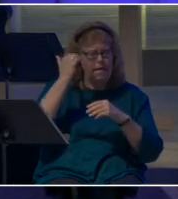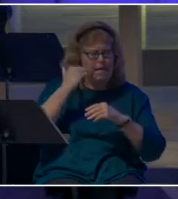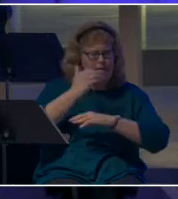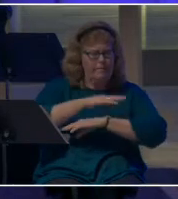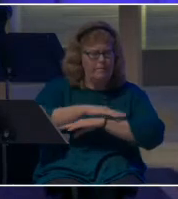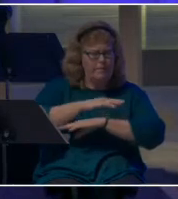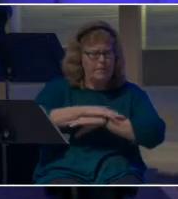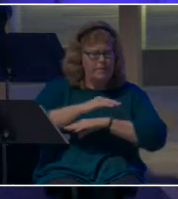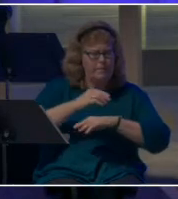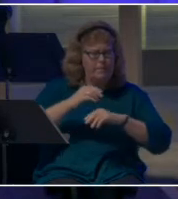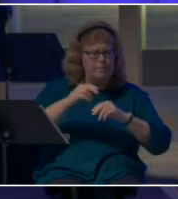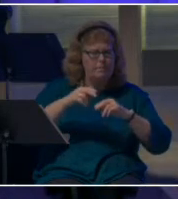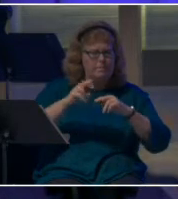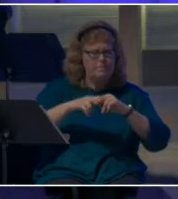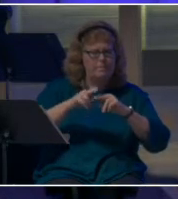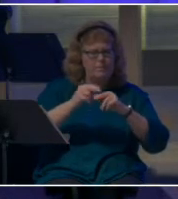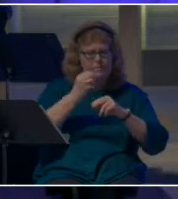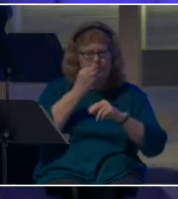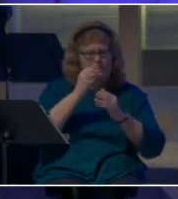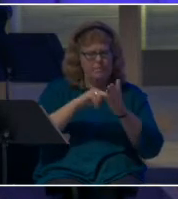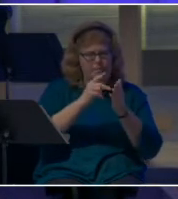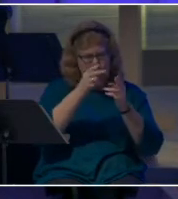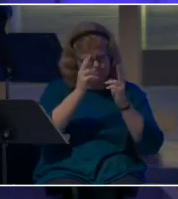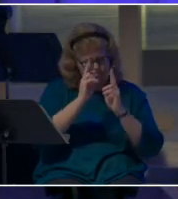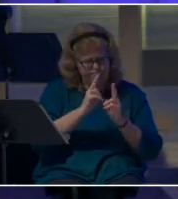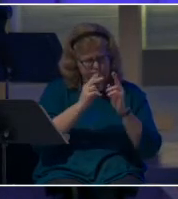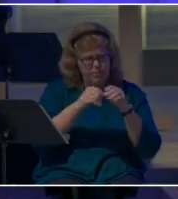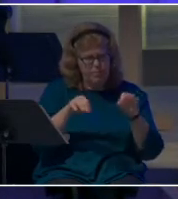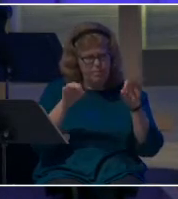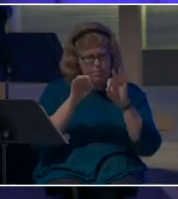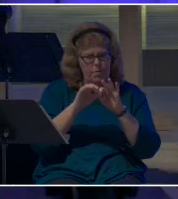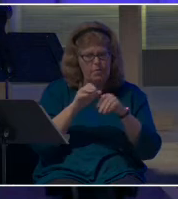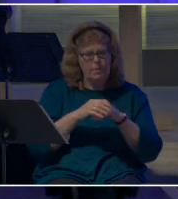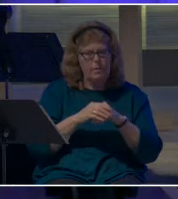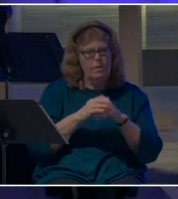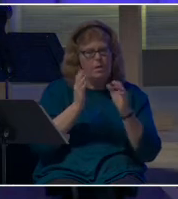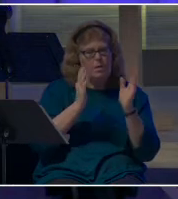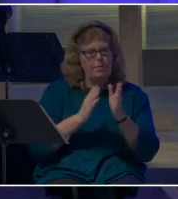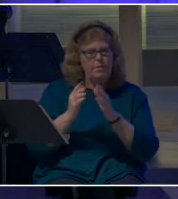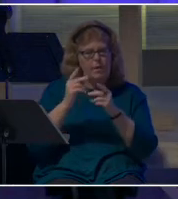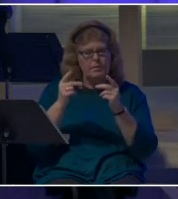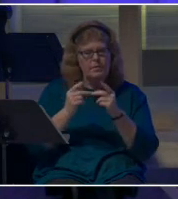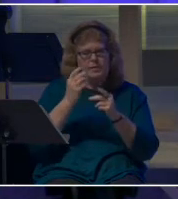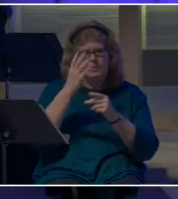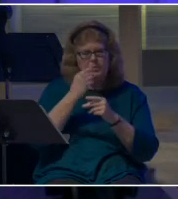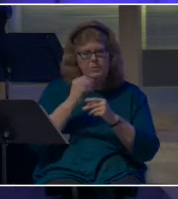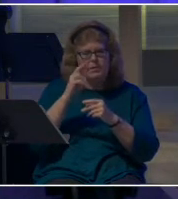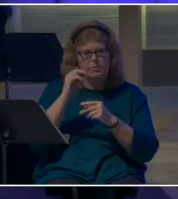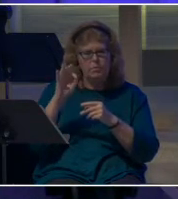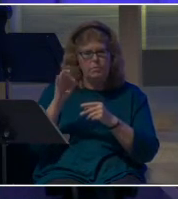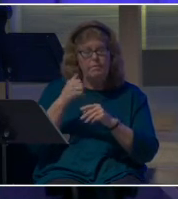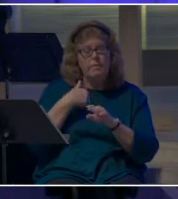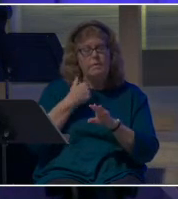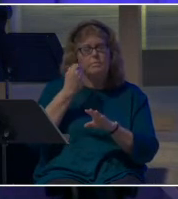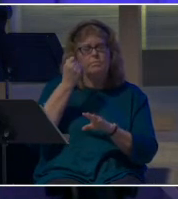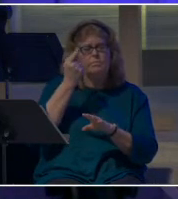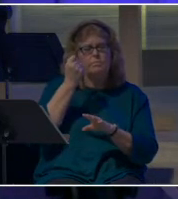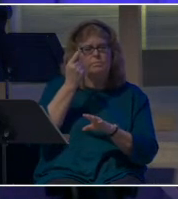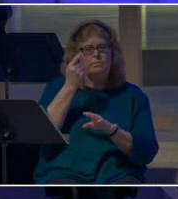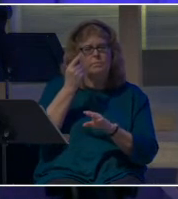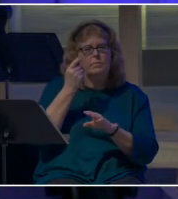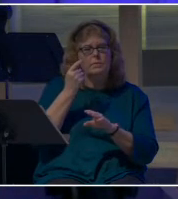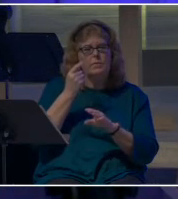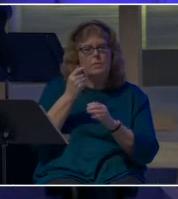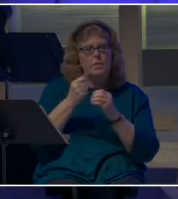this meal, it's alluding to his importance. When he prepares a place for him to sleep on the roof, and I understand